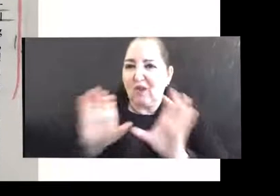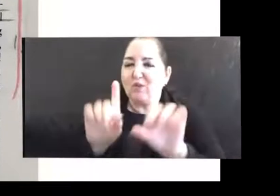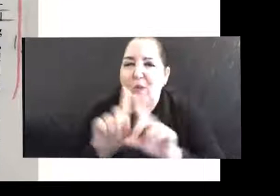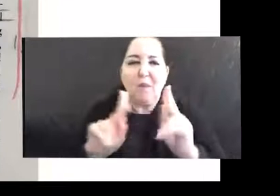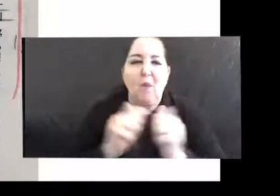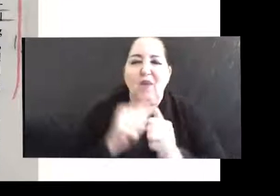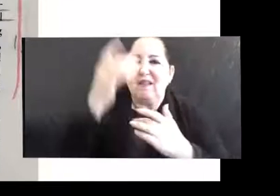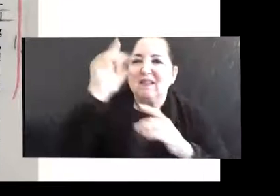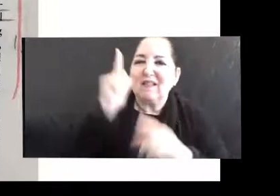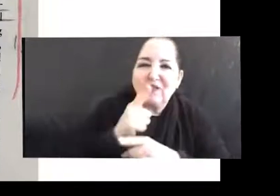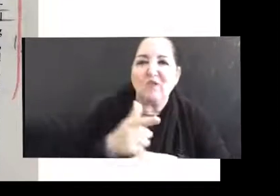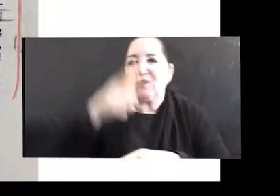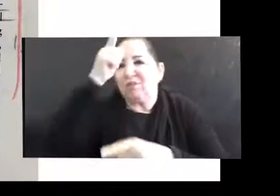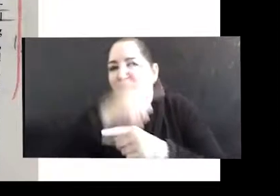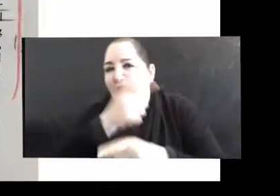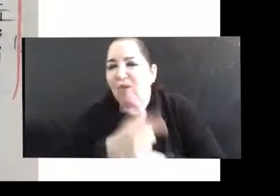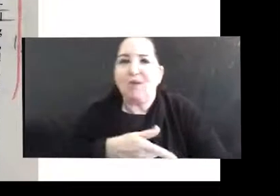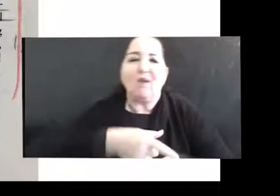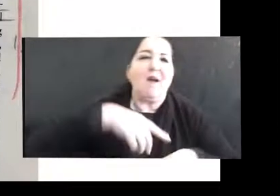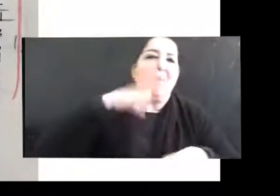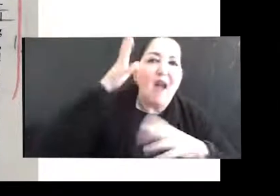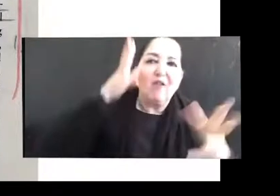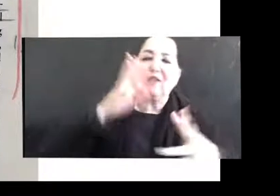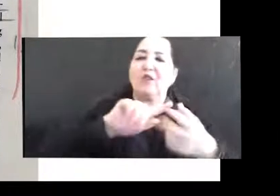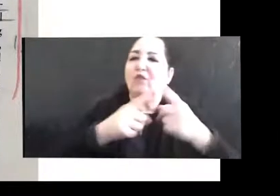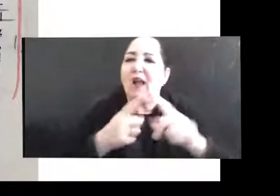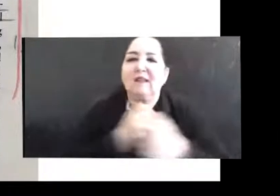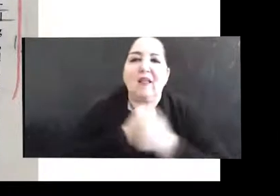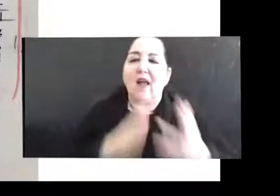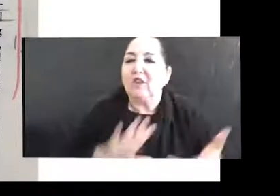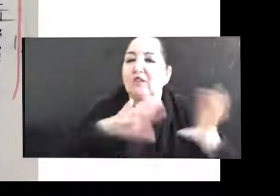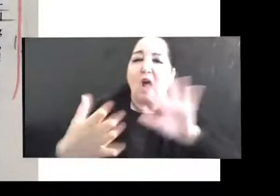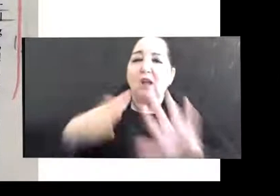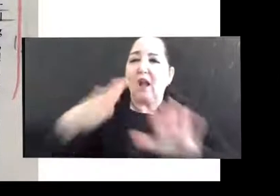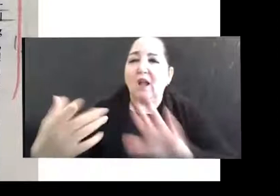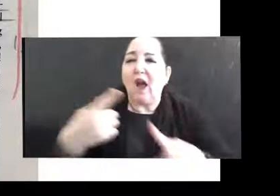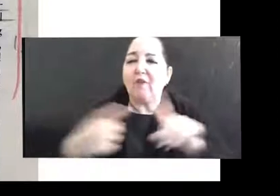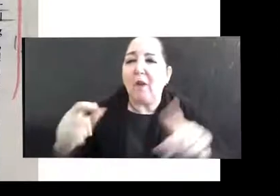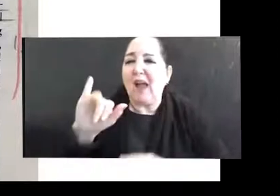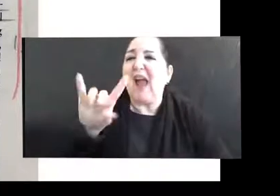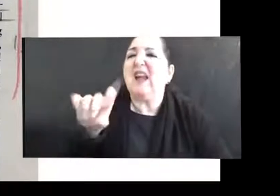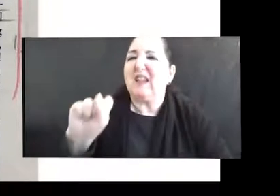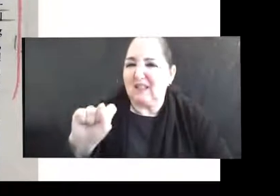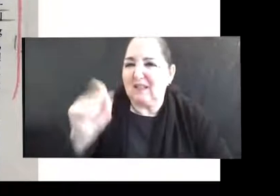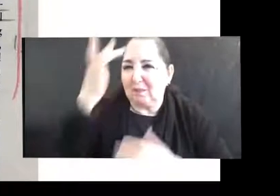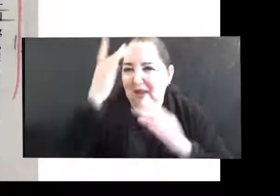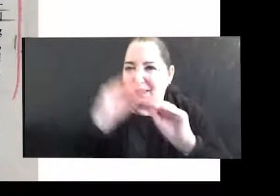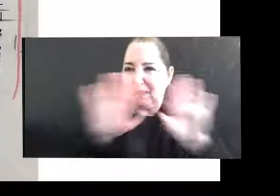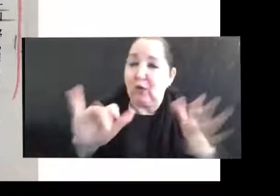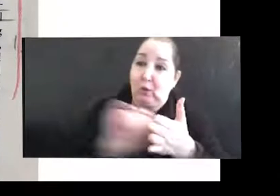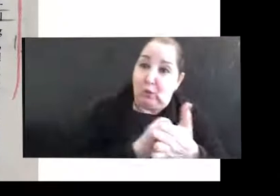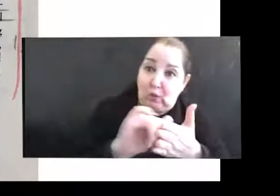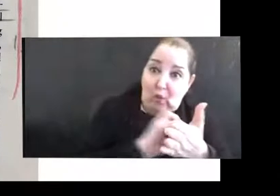brothers, parents, friends, lovers die of the AIDS pandemic in New